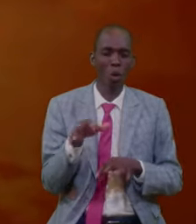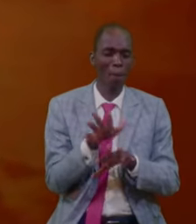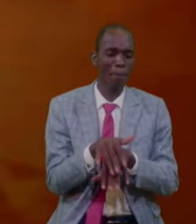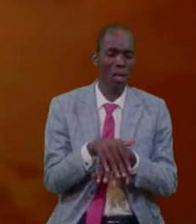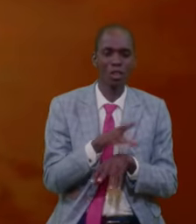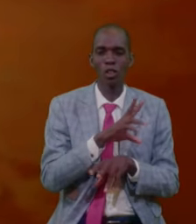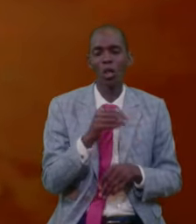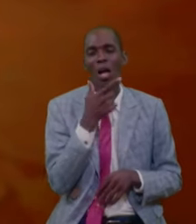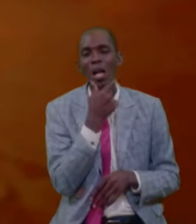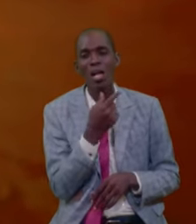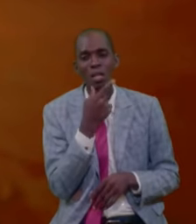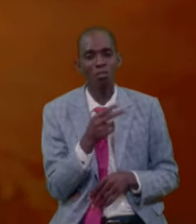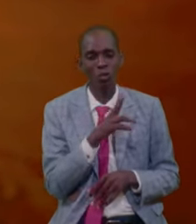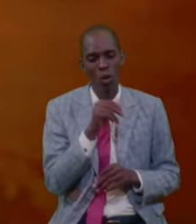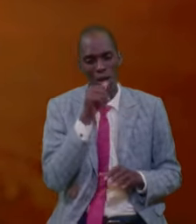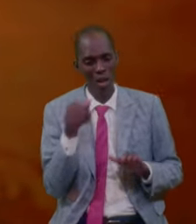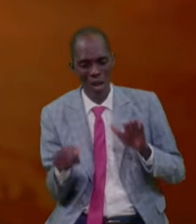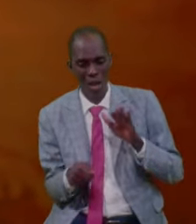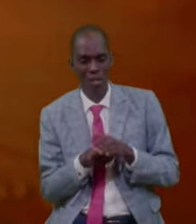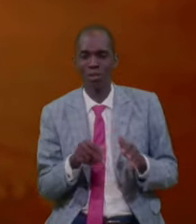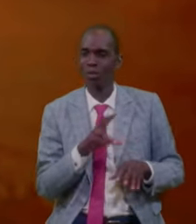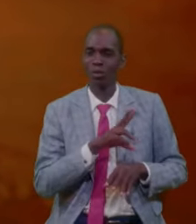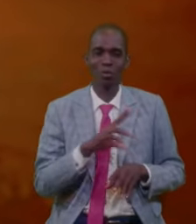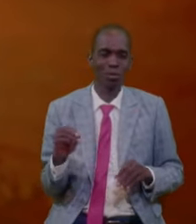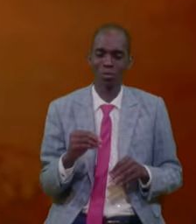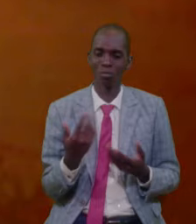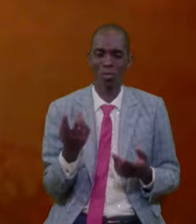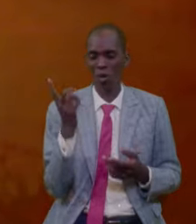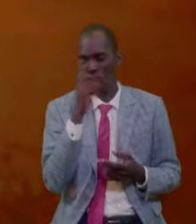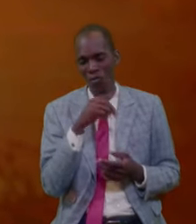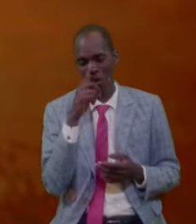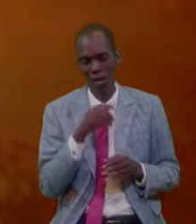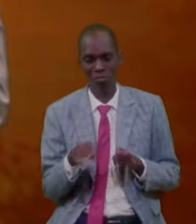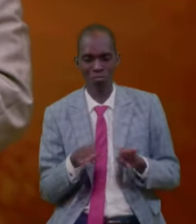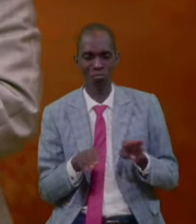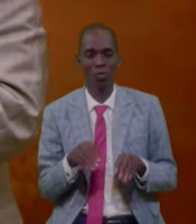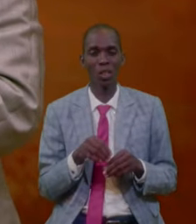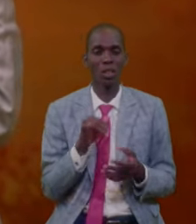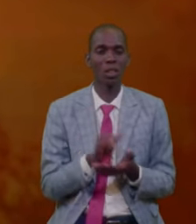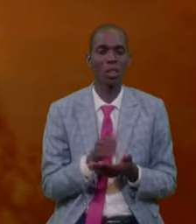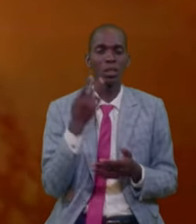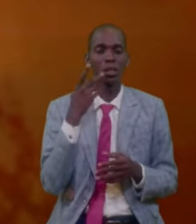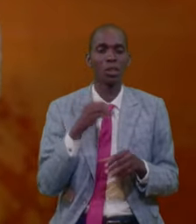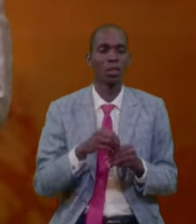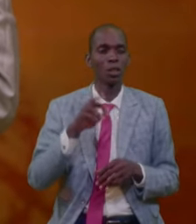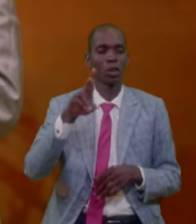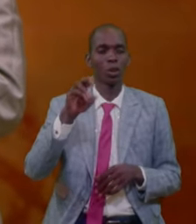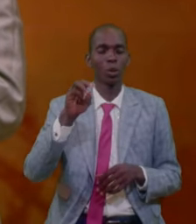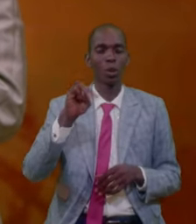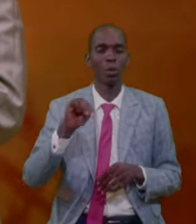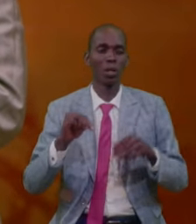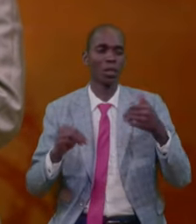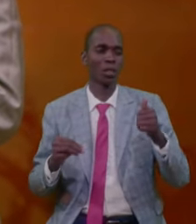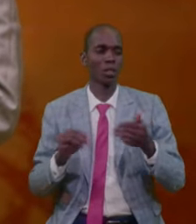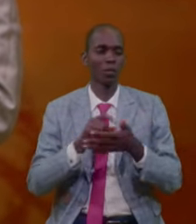spirit, there's no kind of superficiality. And we're looking at Romans chapter 10, reading